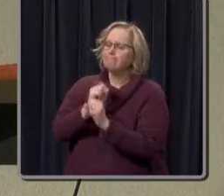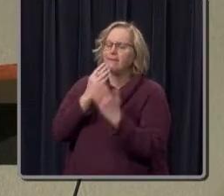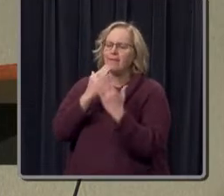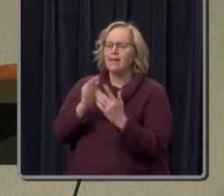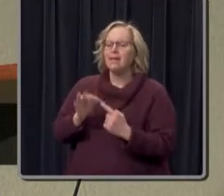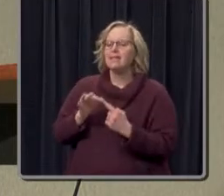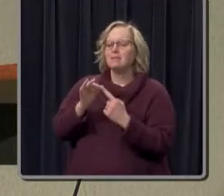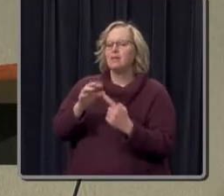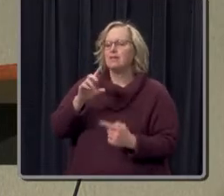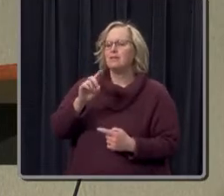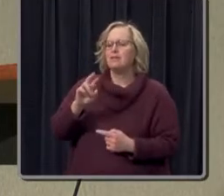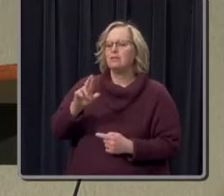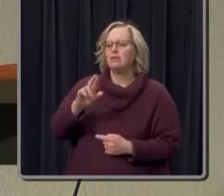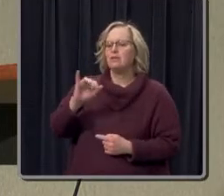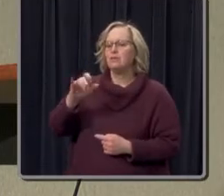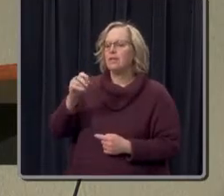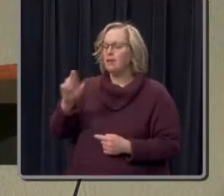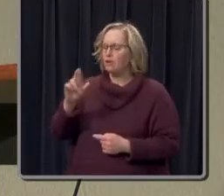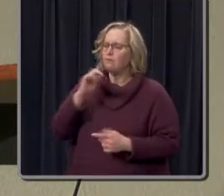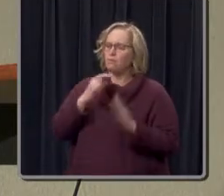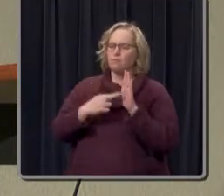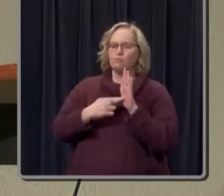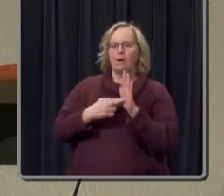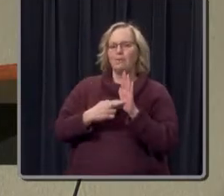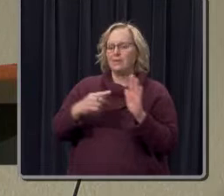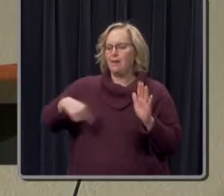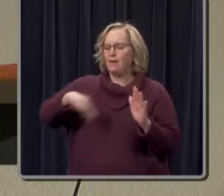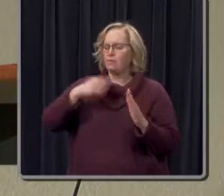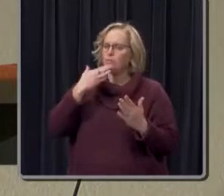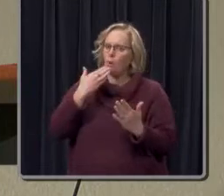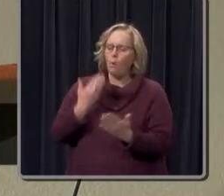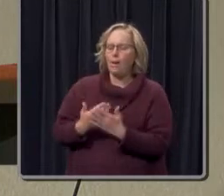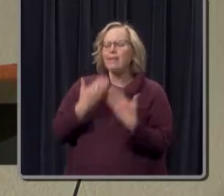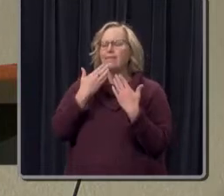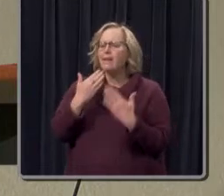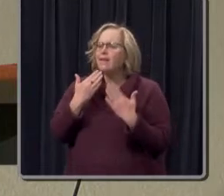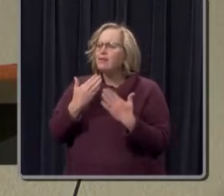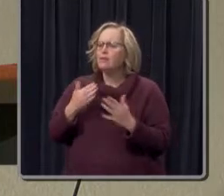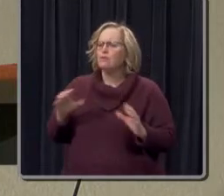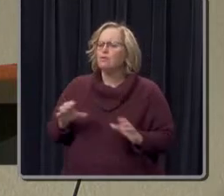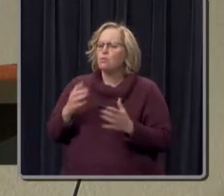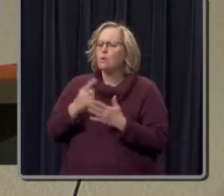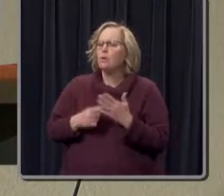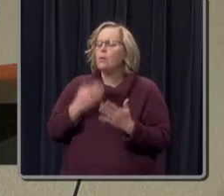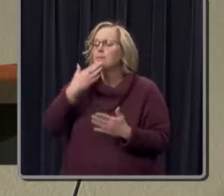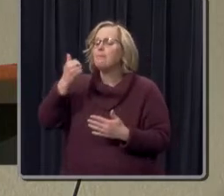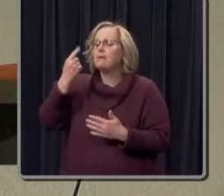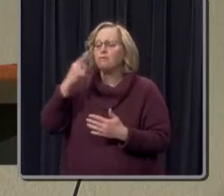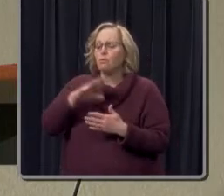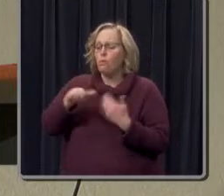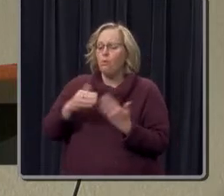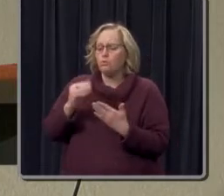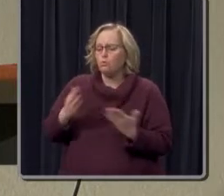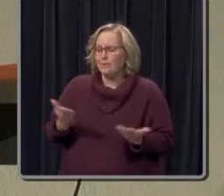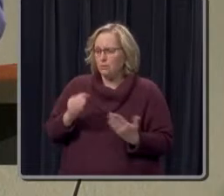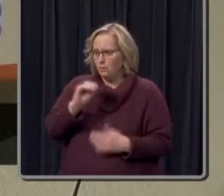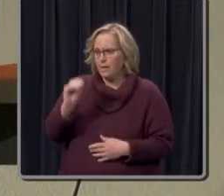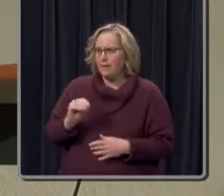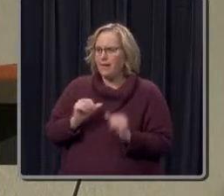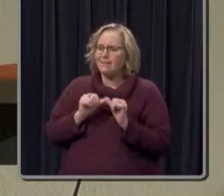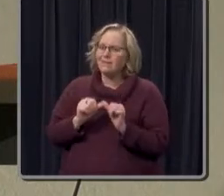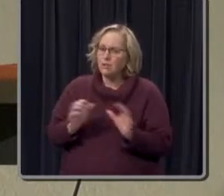Yeager, for representing us so well. Thank you for doing what is best for the students here in Olathe and continuing to push that